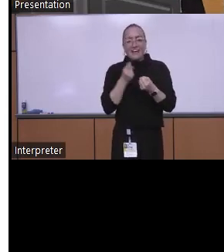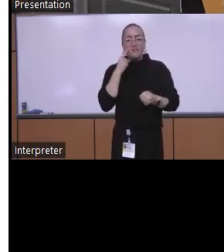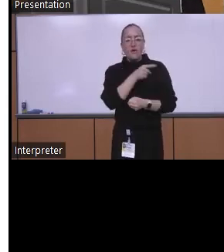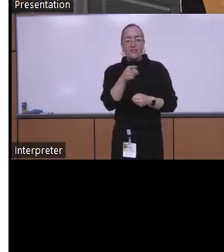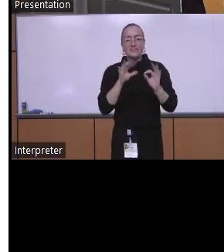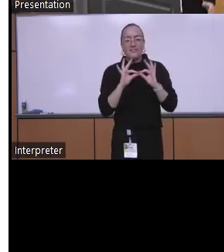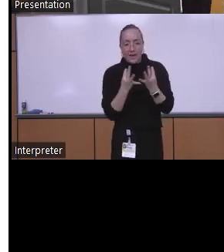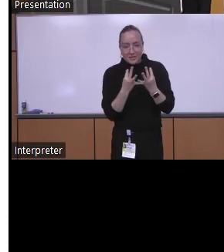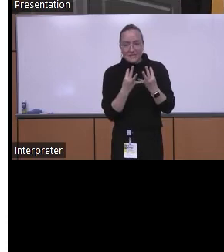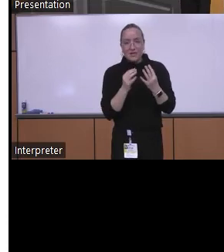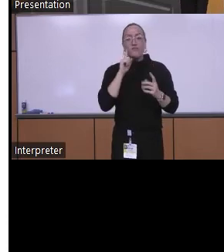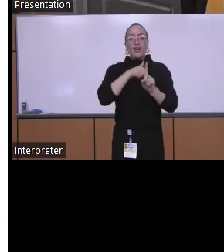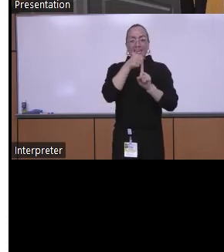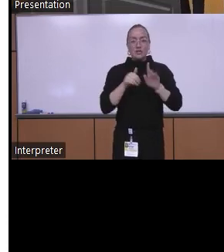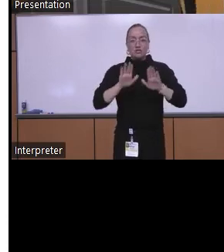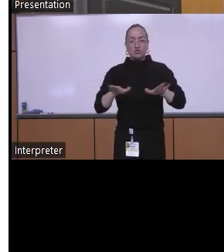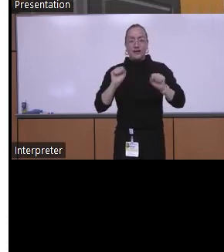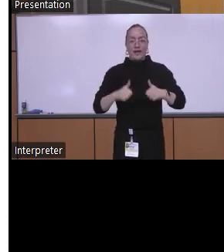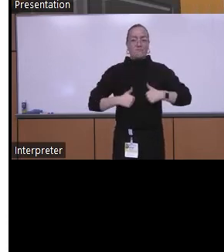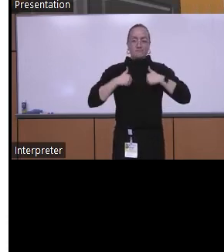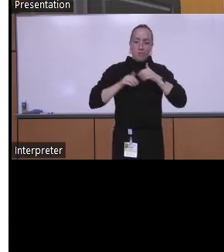each child can thrive. Thank you.